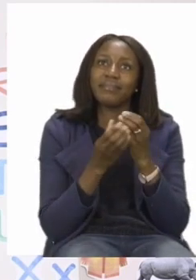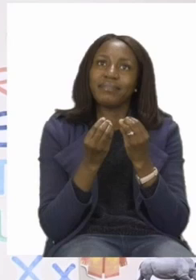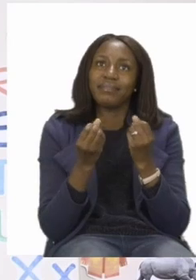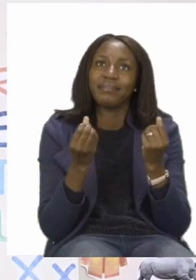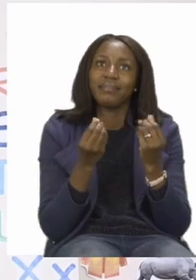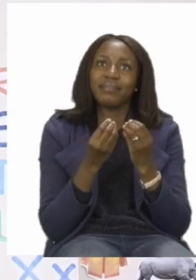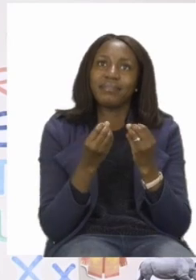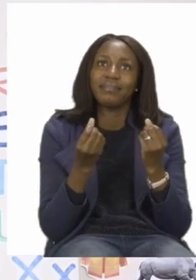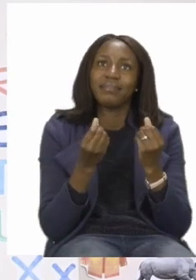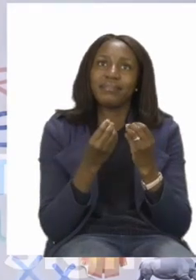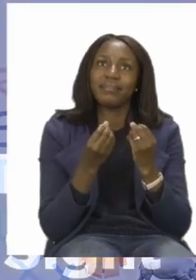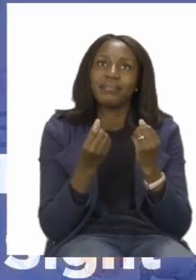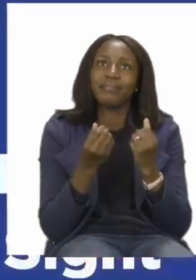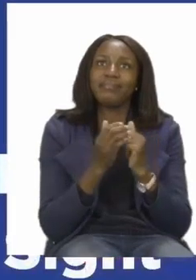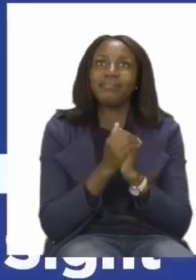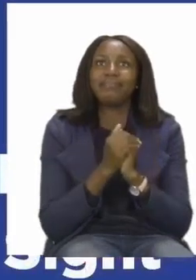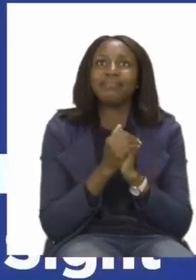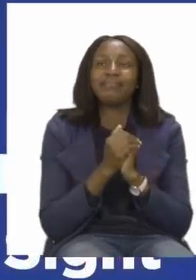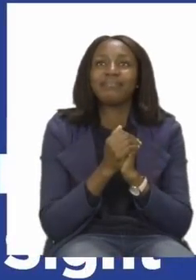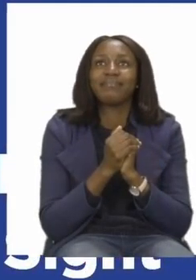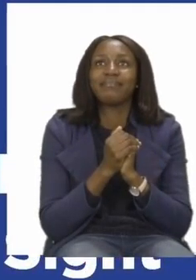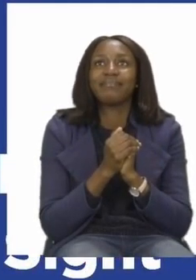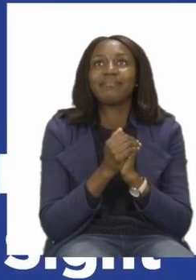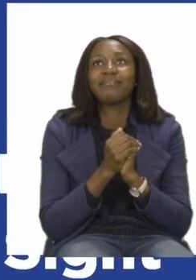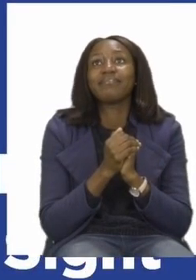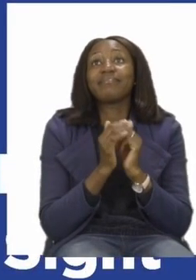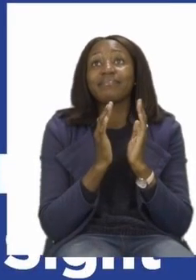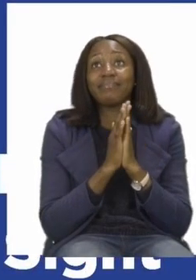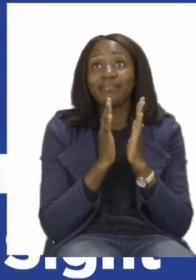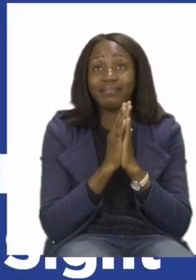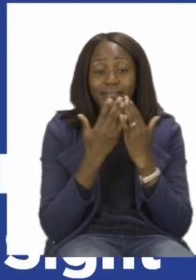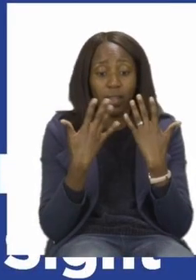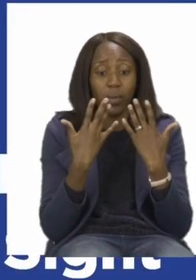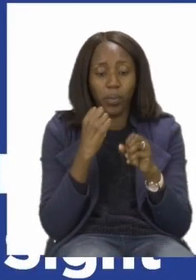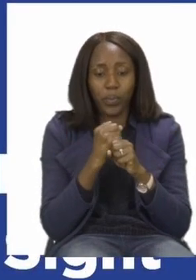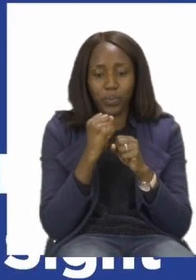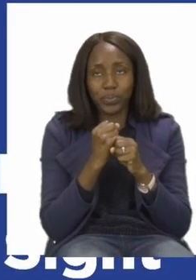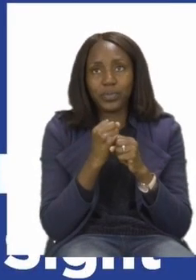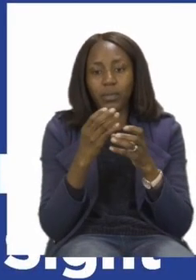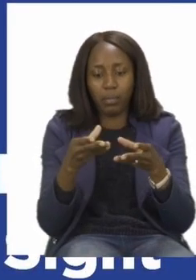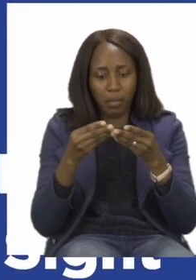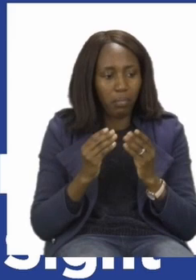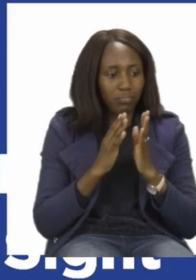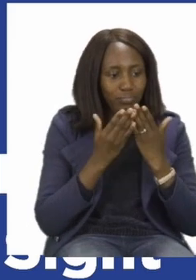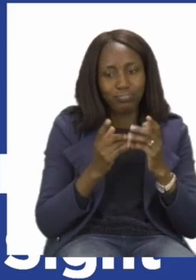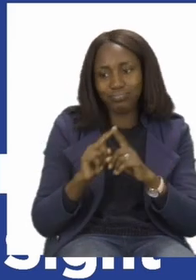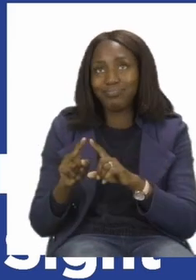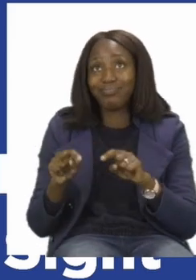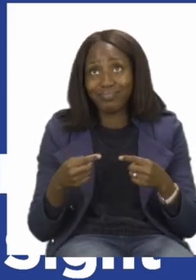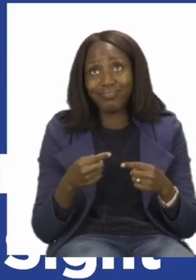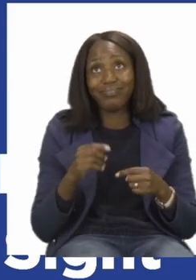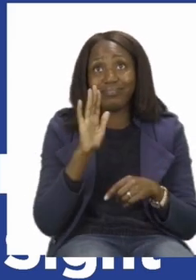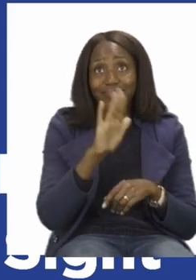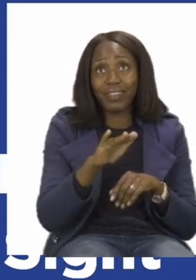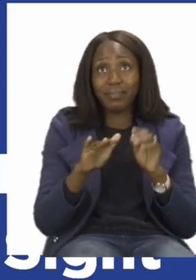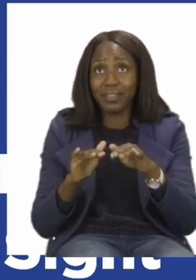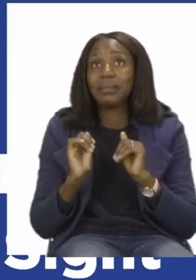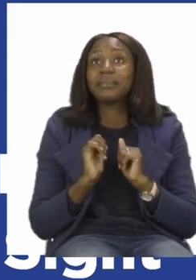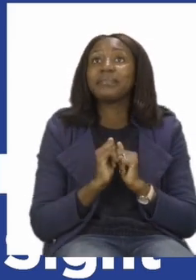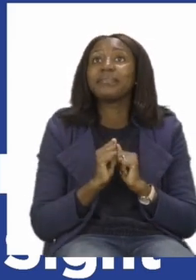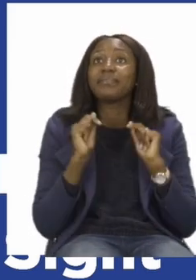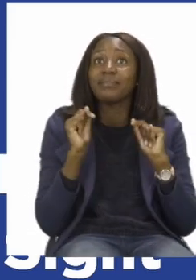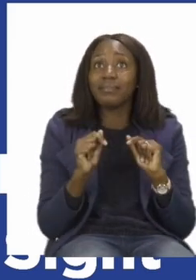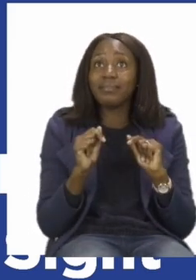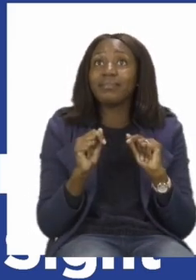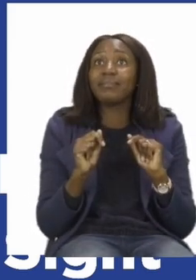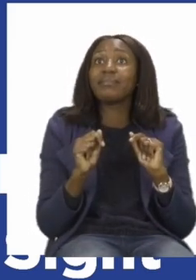your fingertips too. Make sure that your hands are dry before you touch anything else. For today's lesson, we